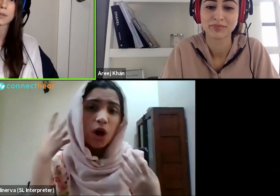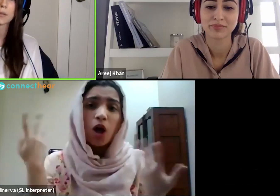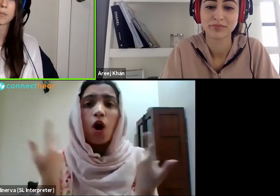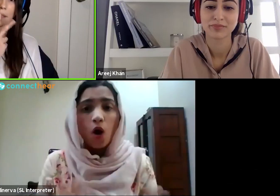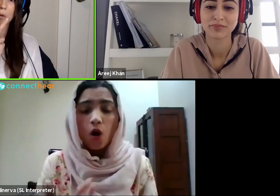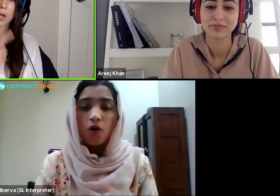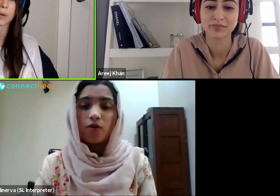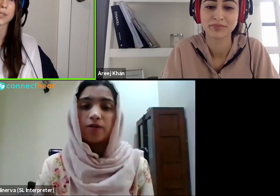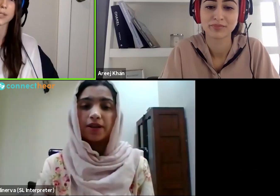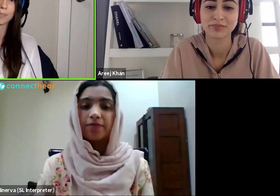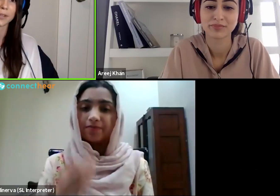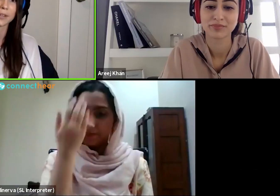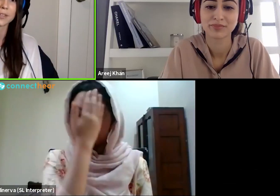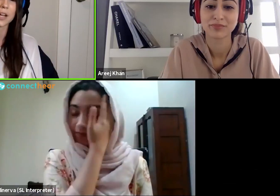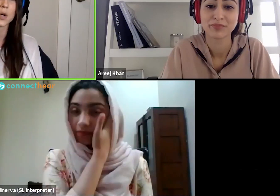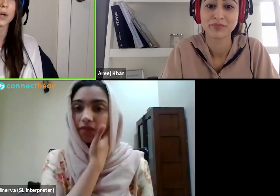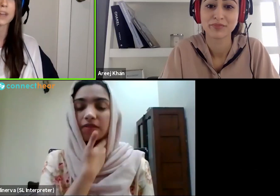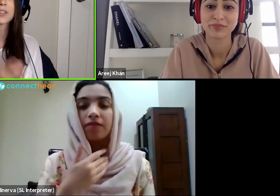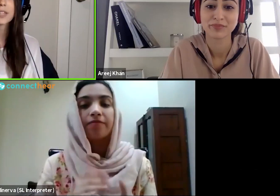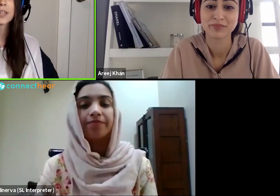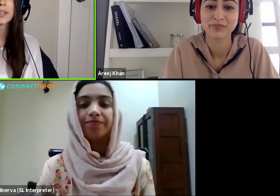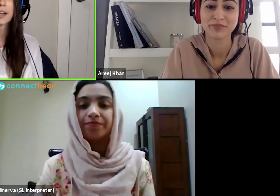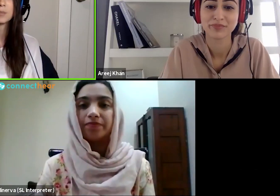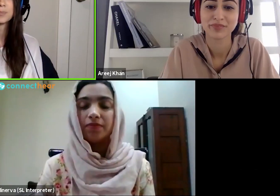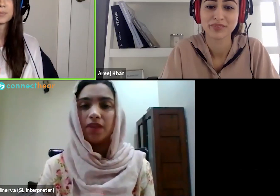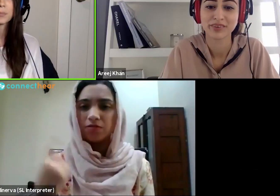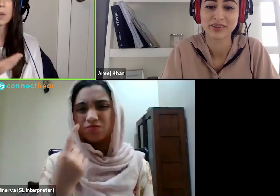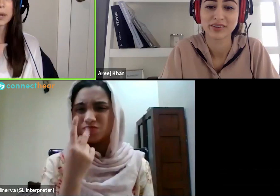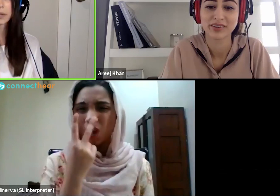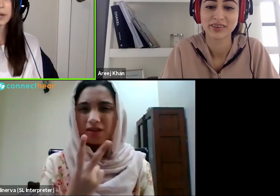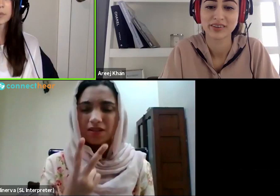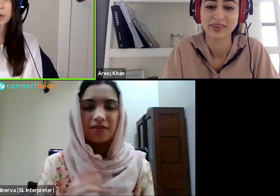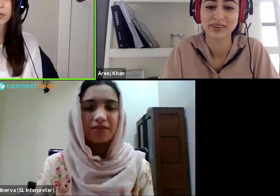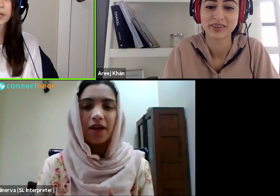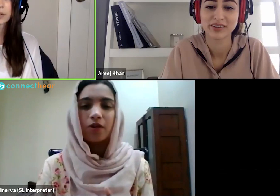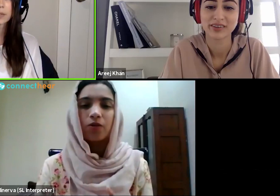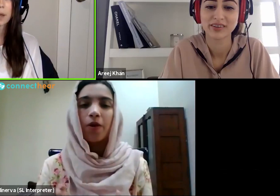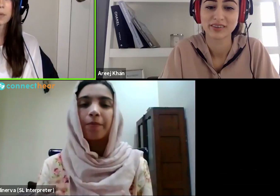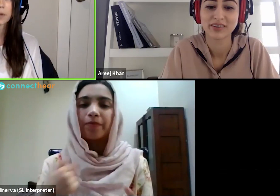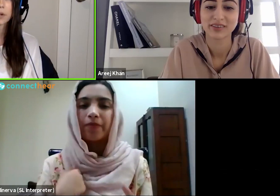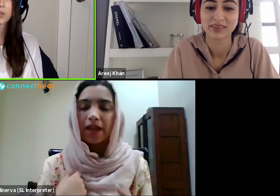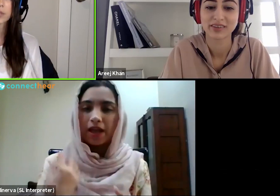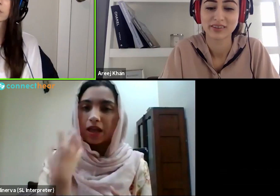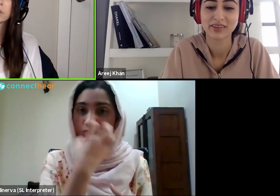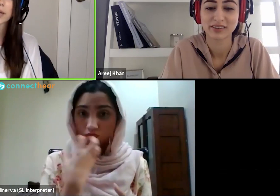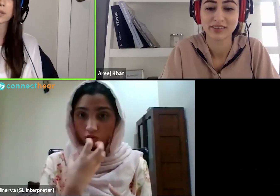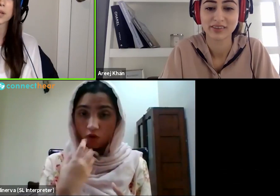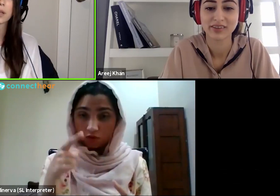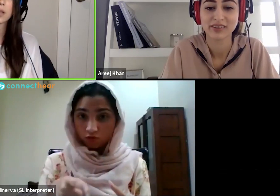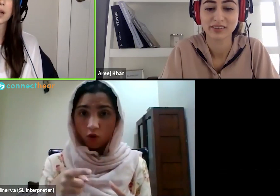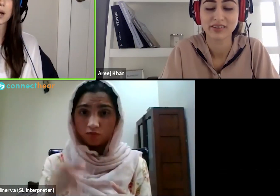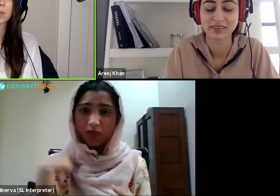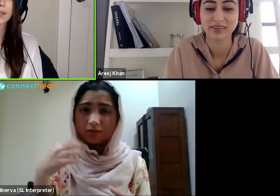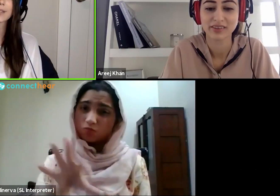got my bilateral cochlear implants done. So as you see, I mainly am spoken. That's my preferred choice of